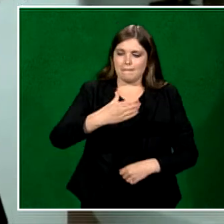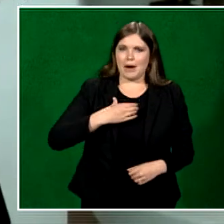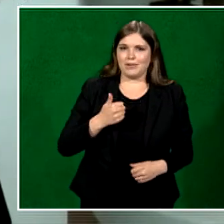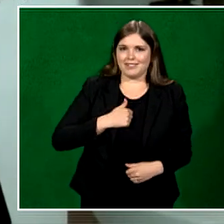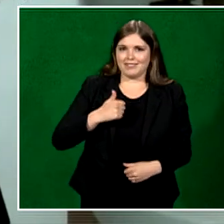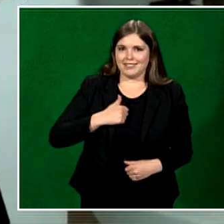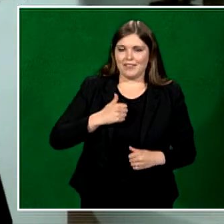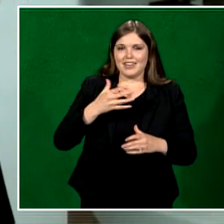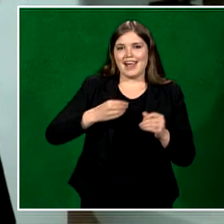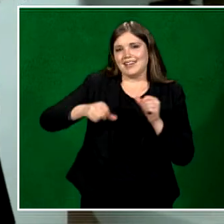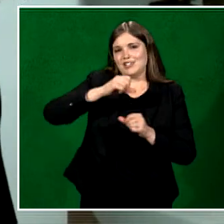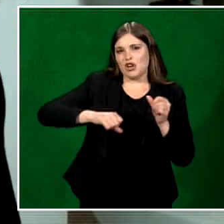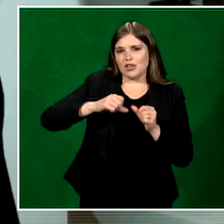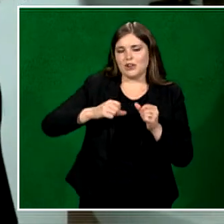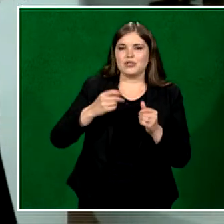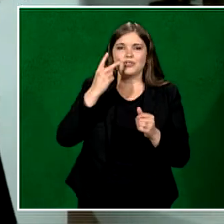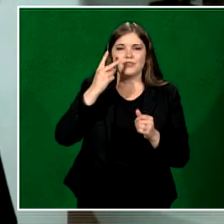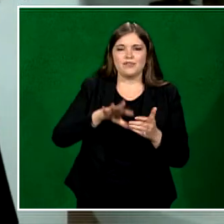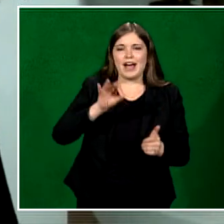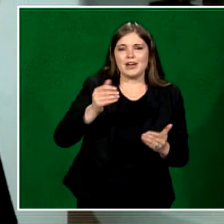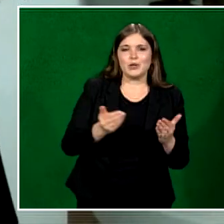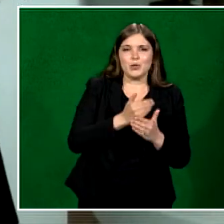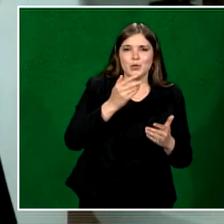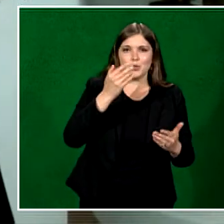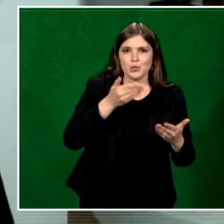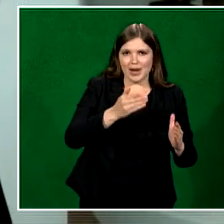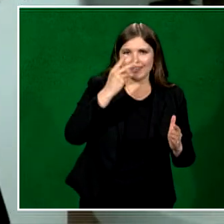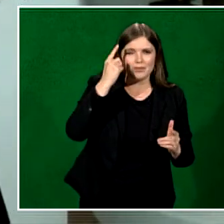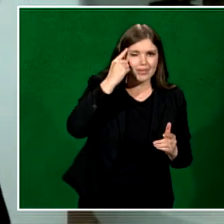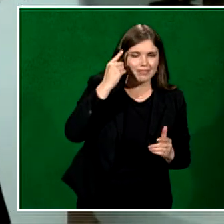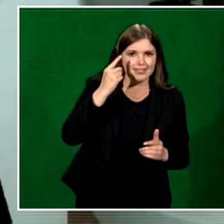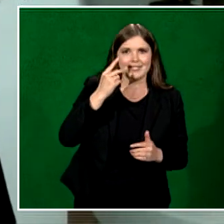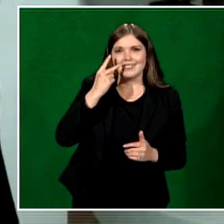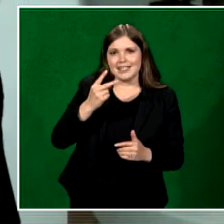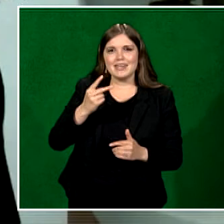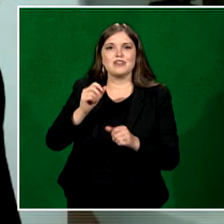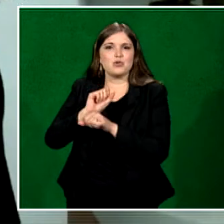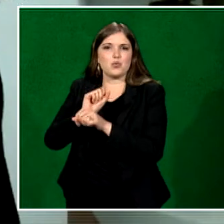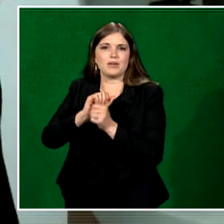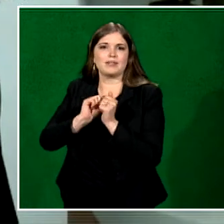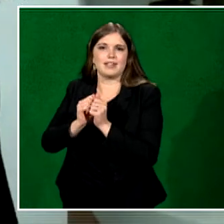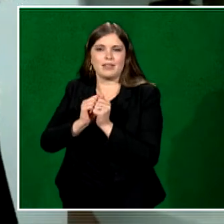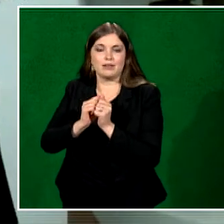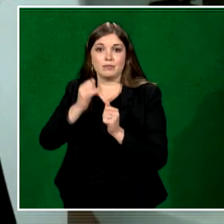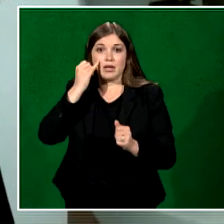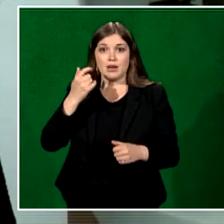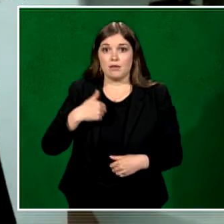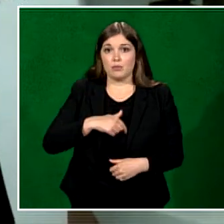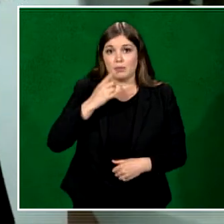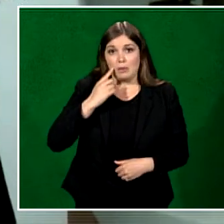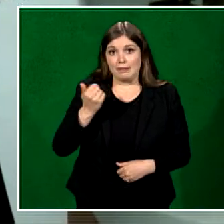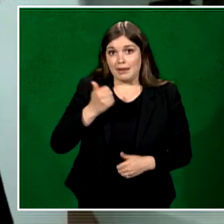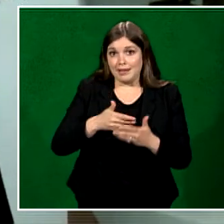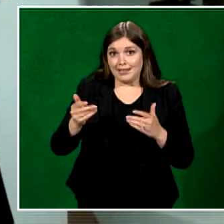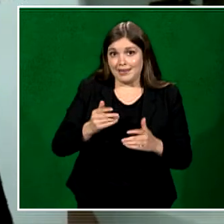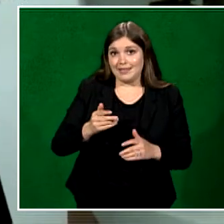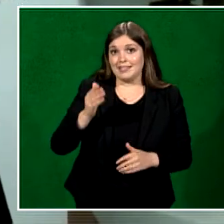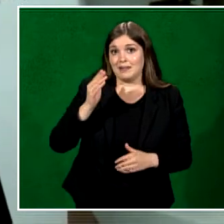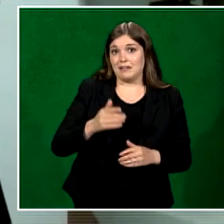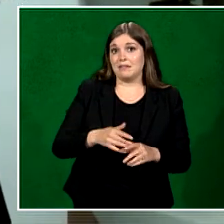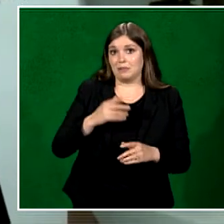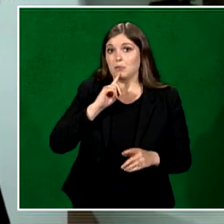of thinking, seeing, and working together. And if what we've witnessed today is any indication of things to come, I'd say the future is in good